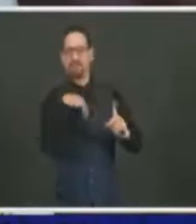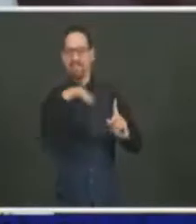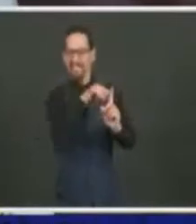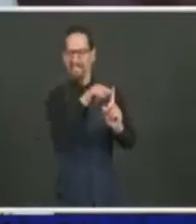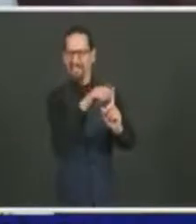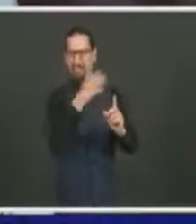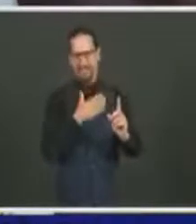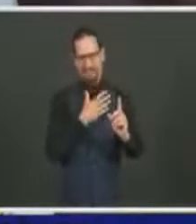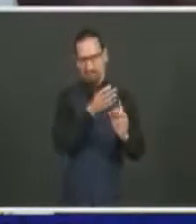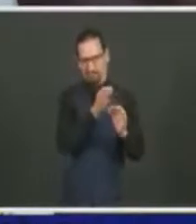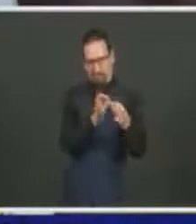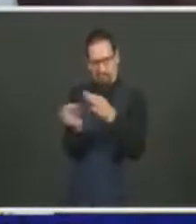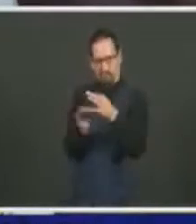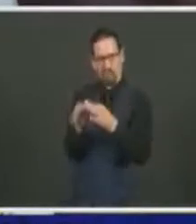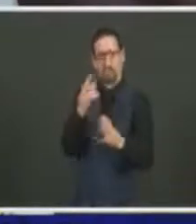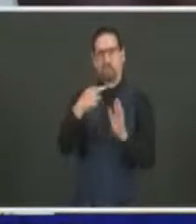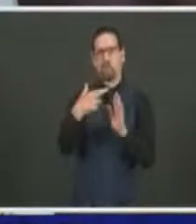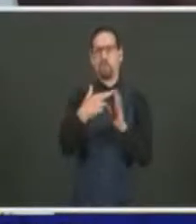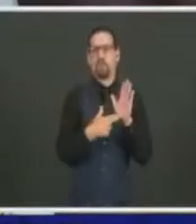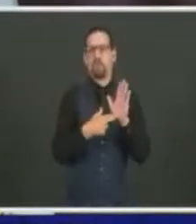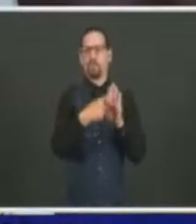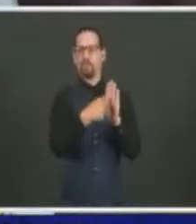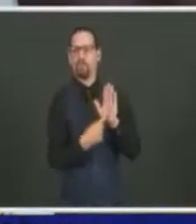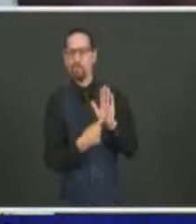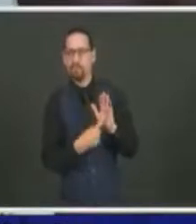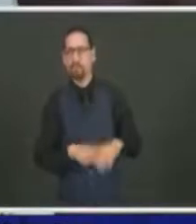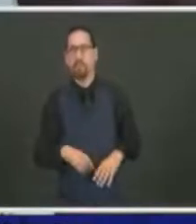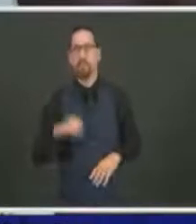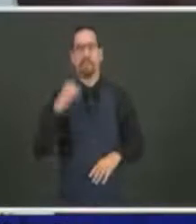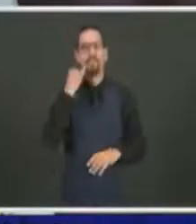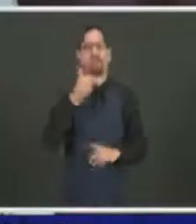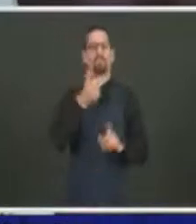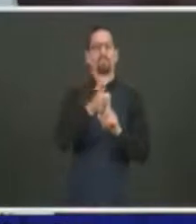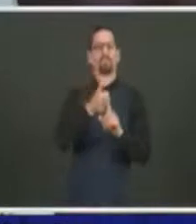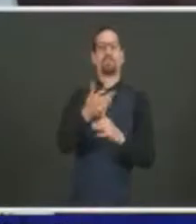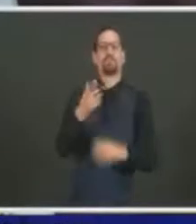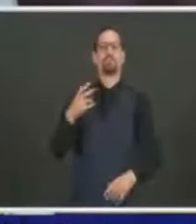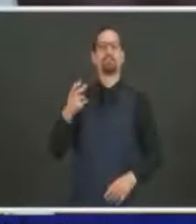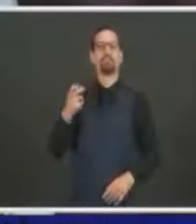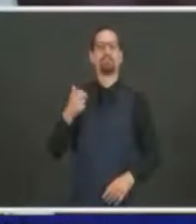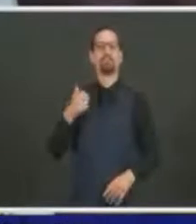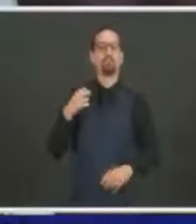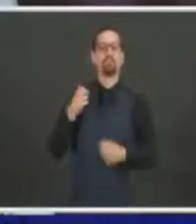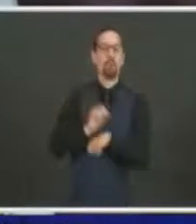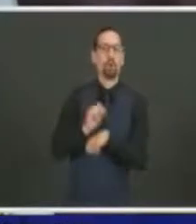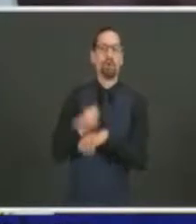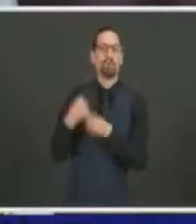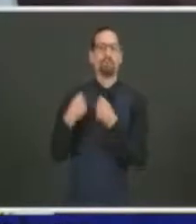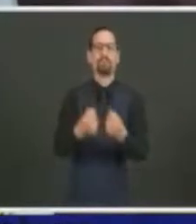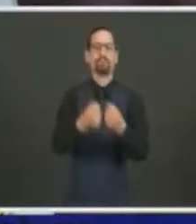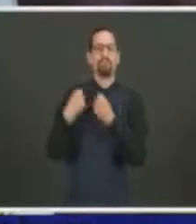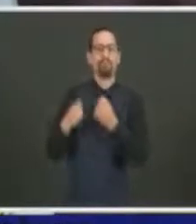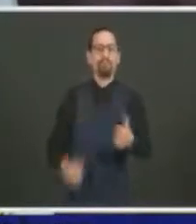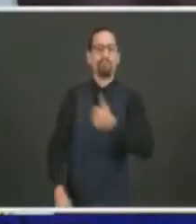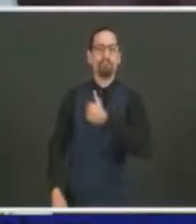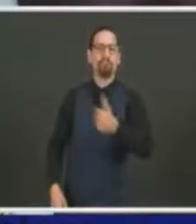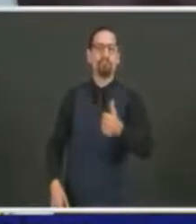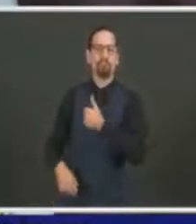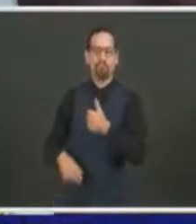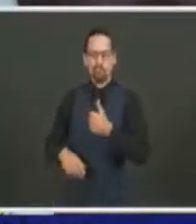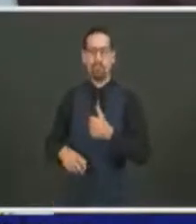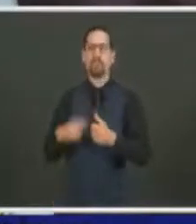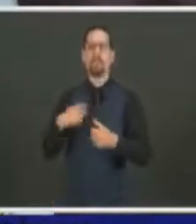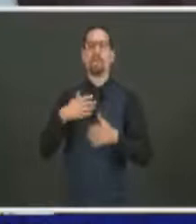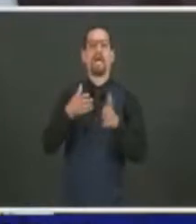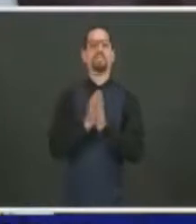your employer to help us enforce this, and we're going to be doing a lot of outreach now. But then some amount of people, it's going to be the